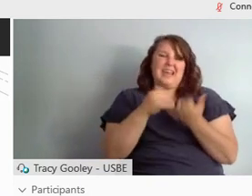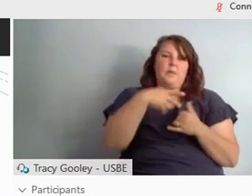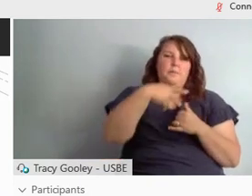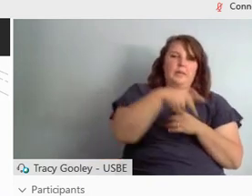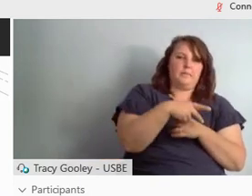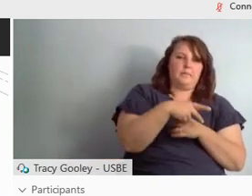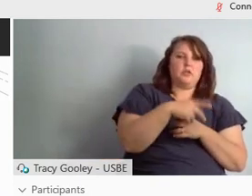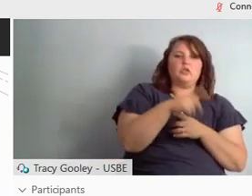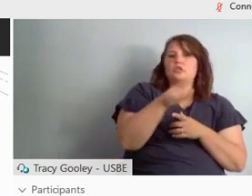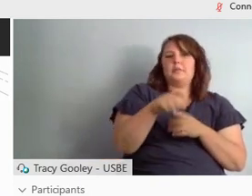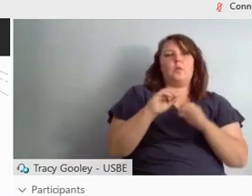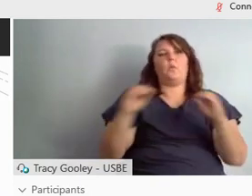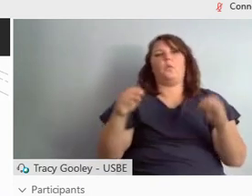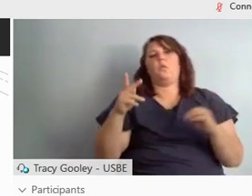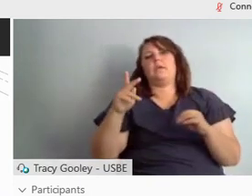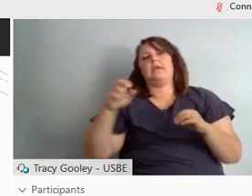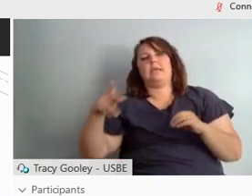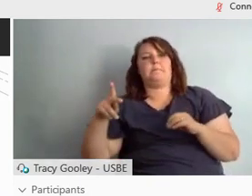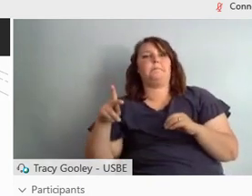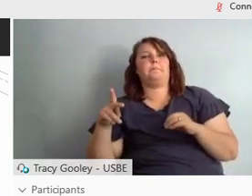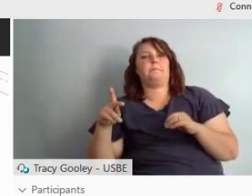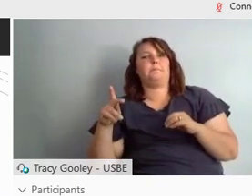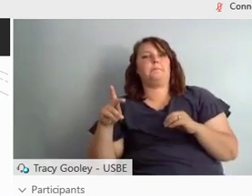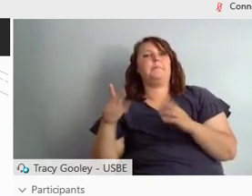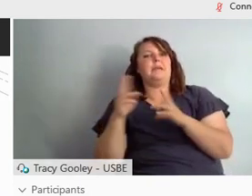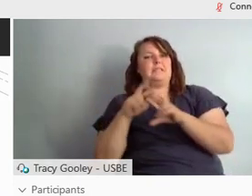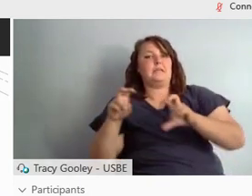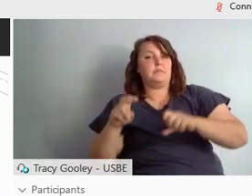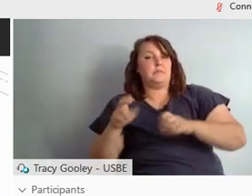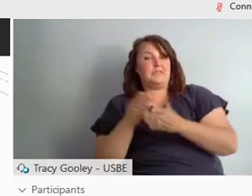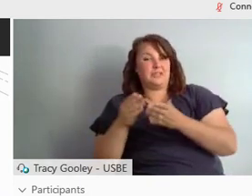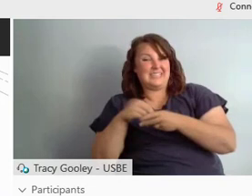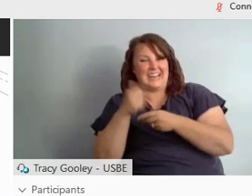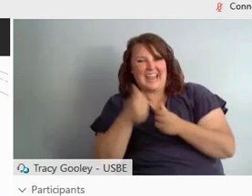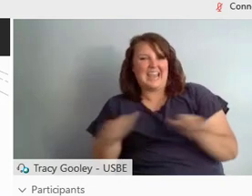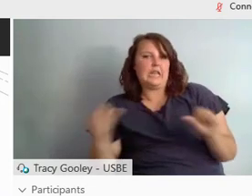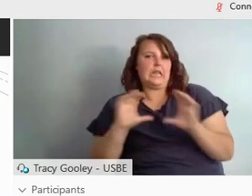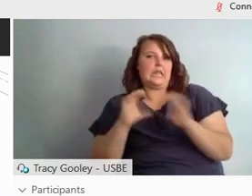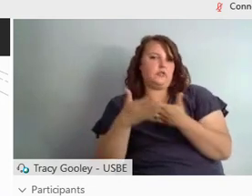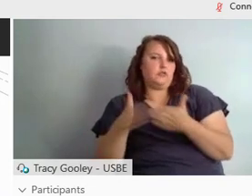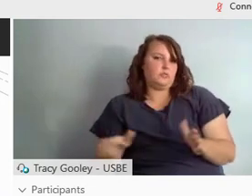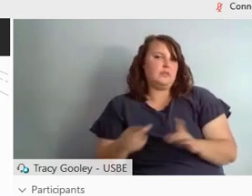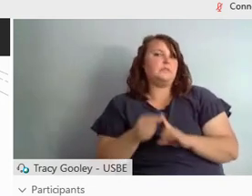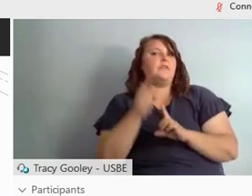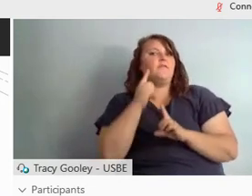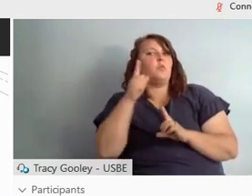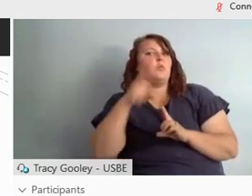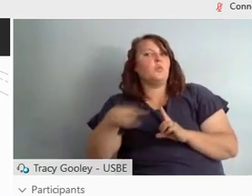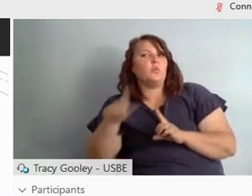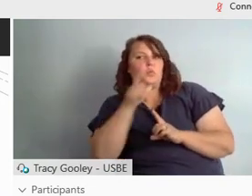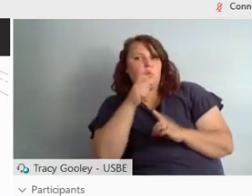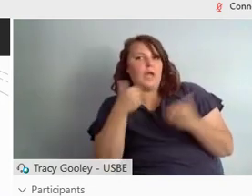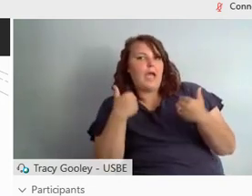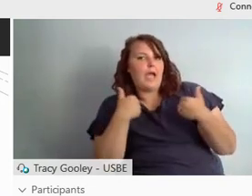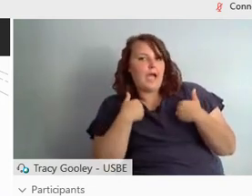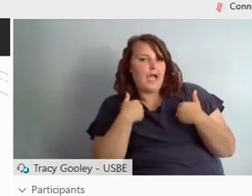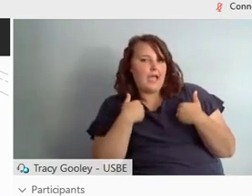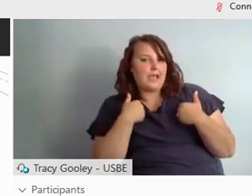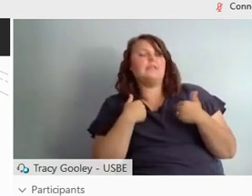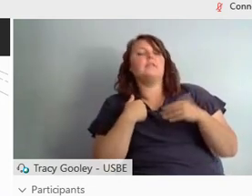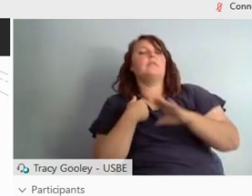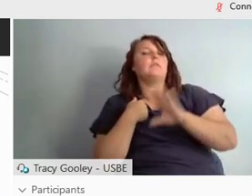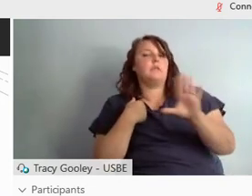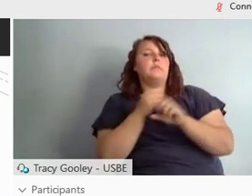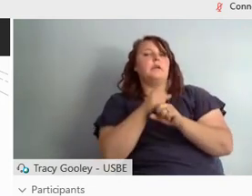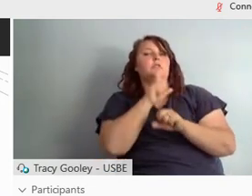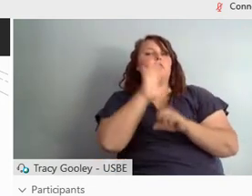there should be no PEEP assessment materials in any preschool classroom, especially for those private providers. I know you had that in your classroom, so